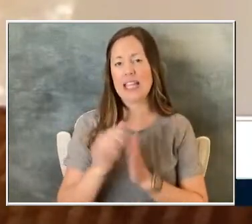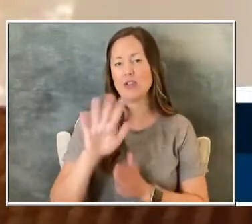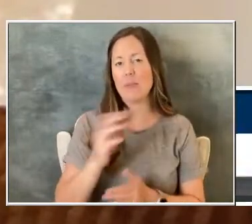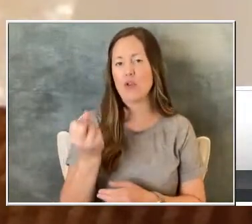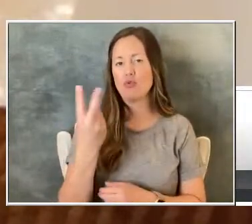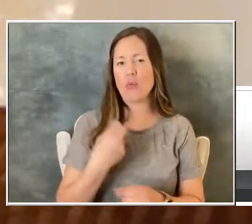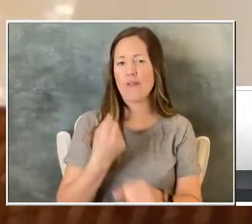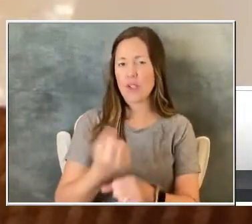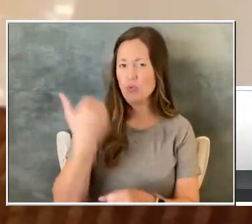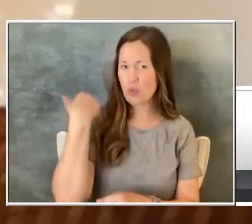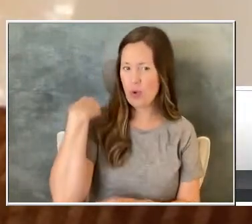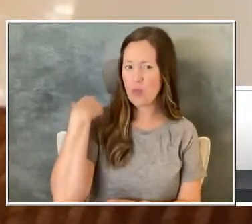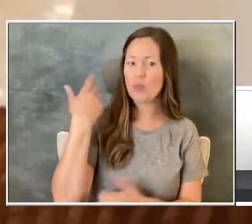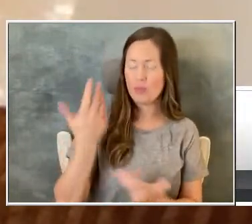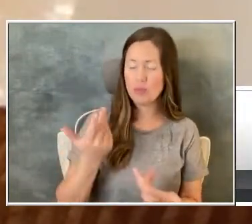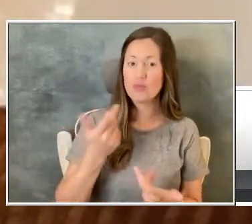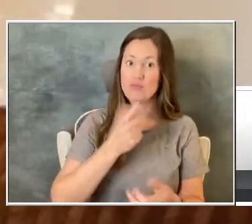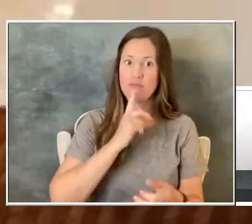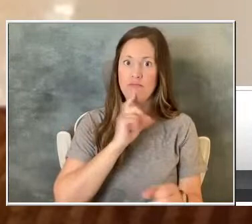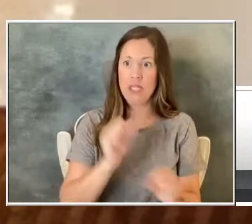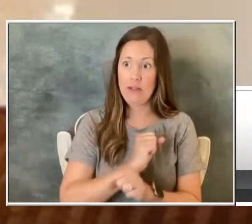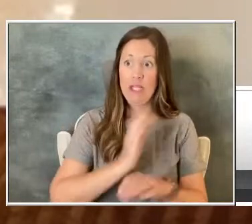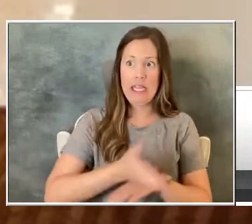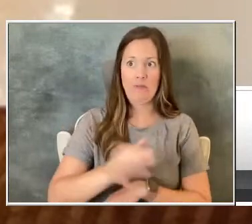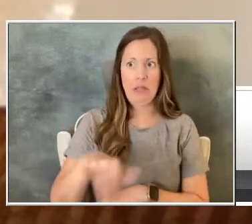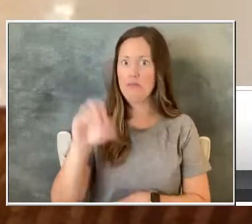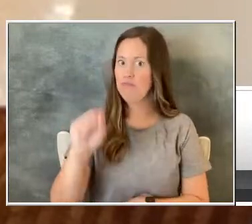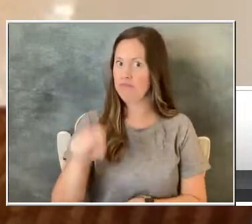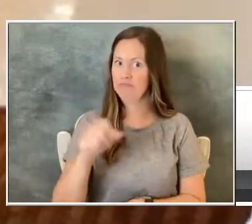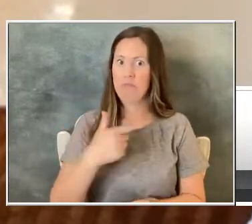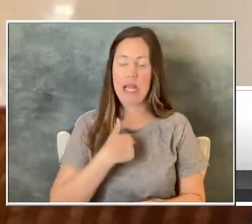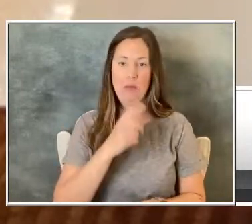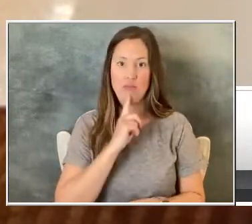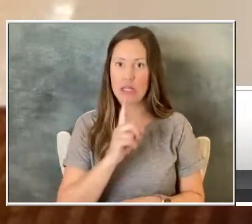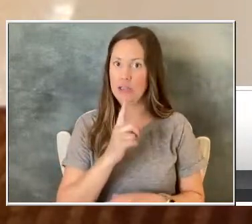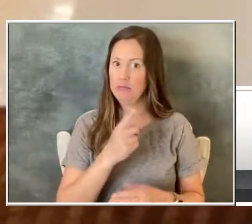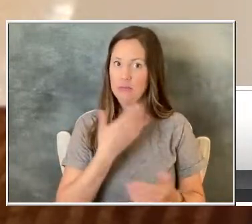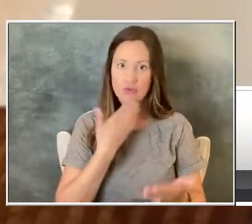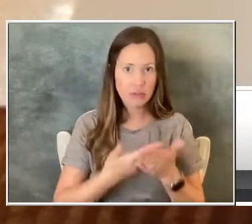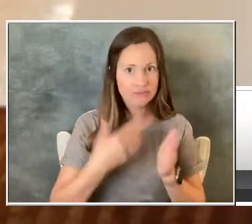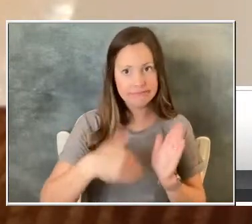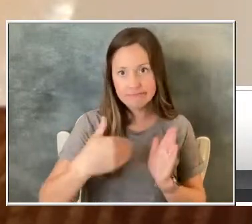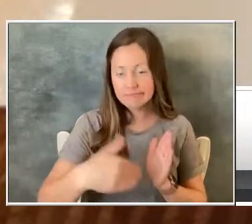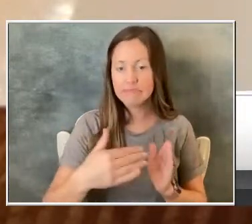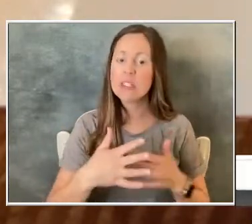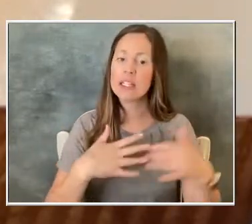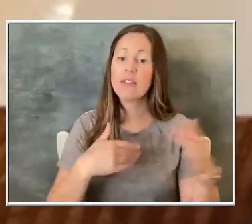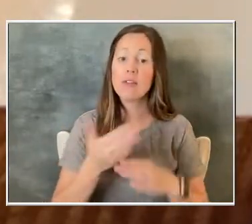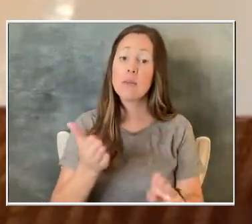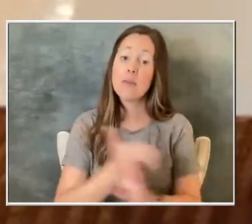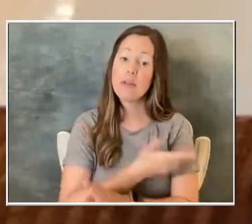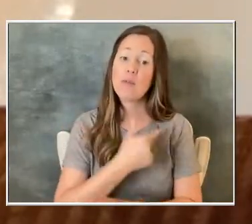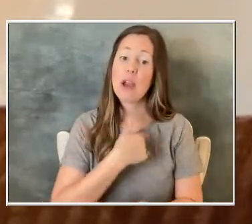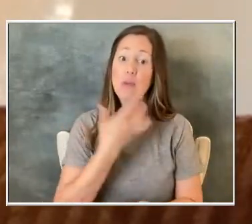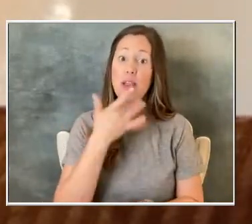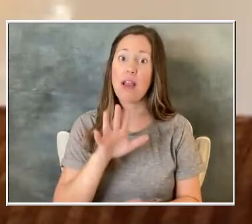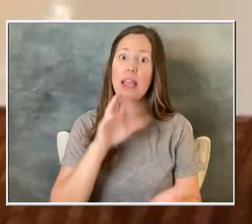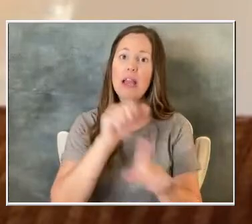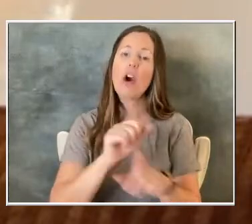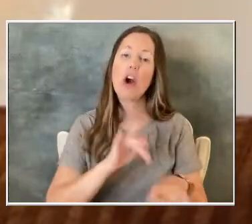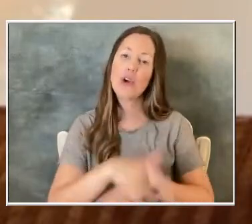so certainly after that. But even before, I was fortunate to have had it caught